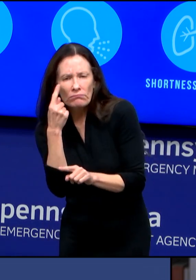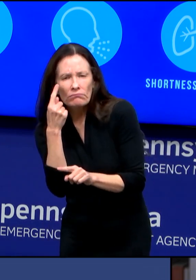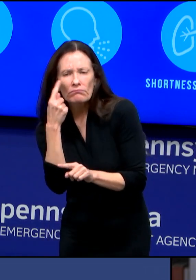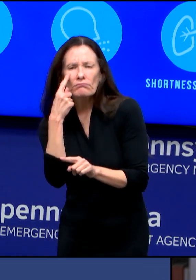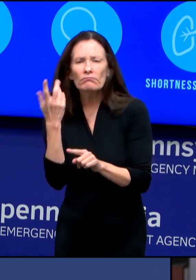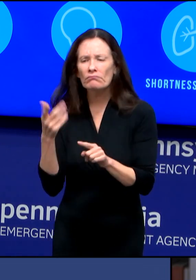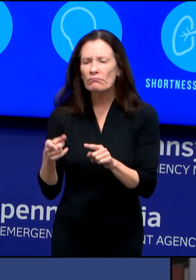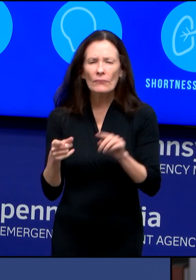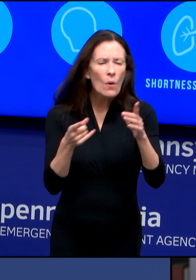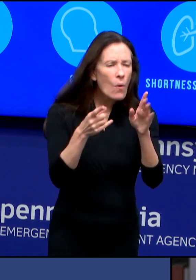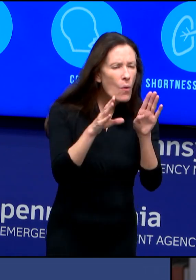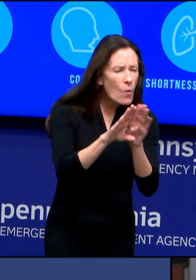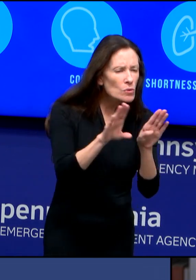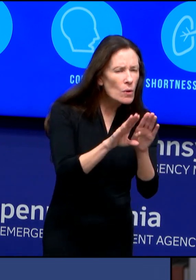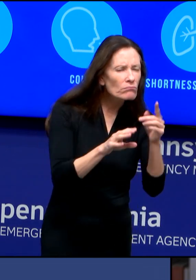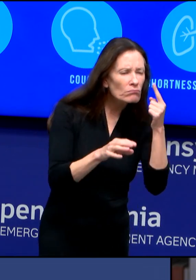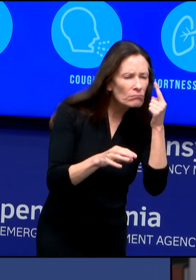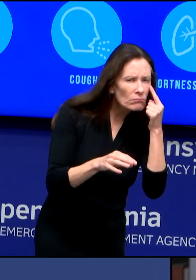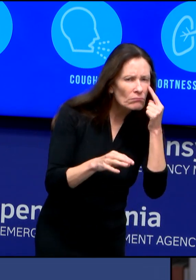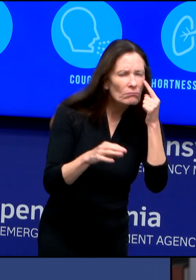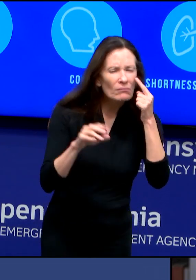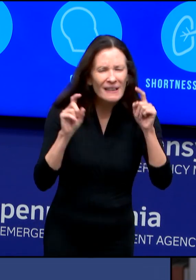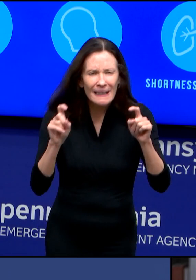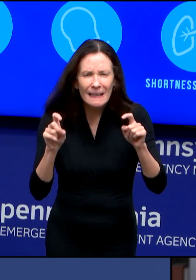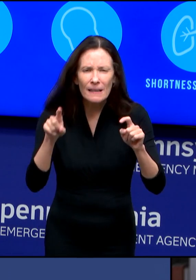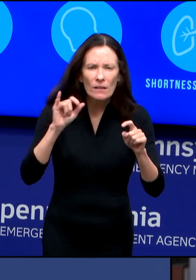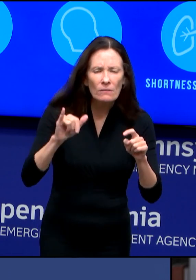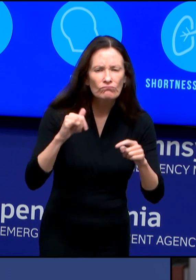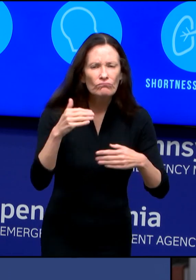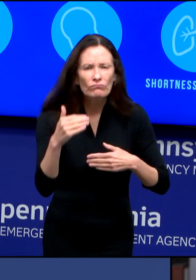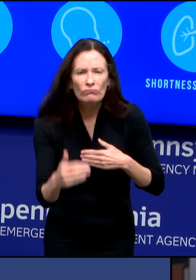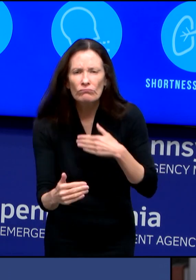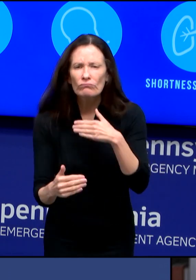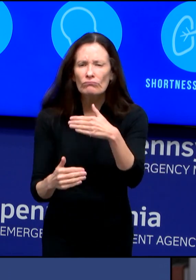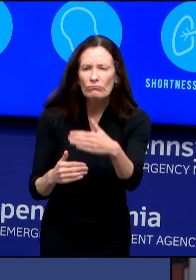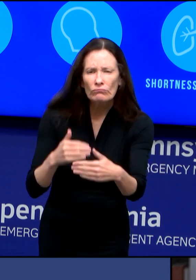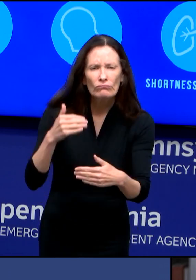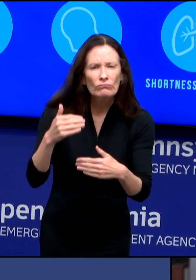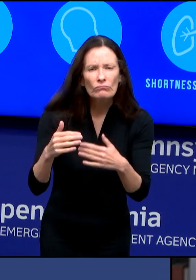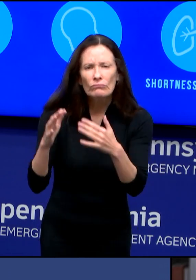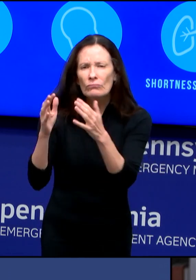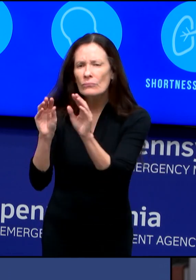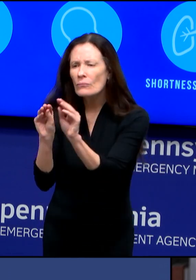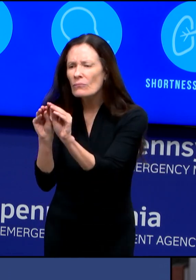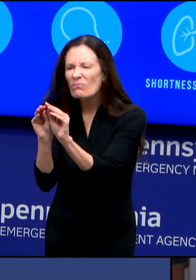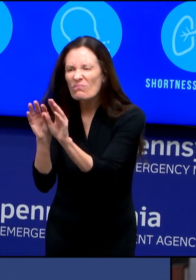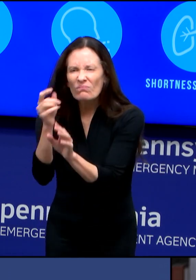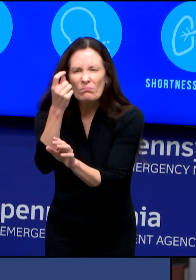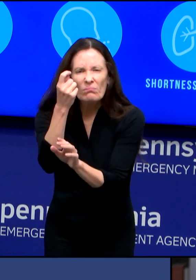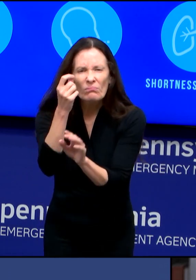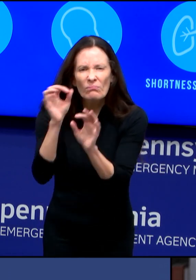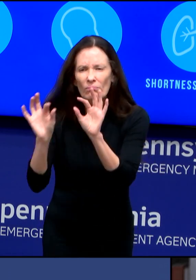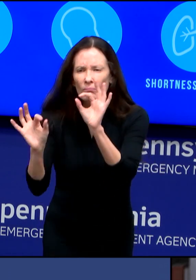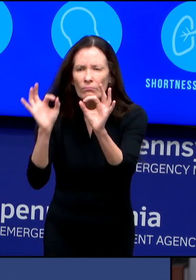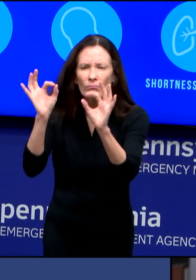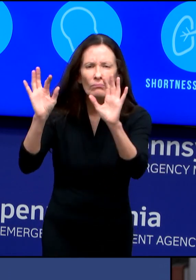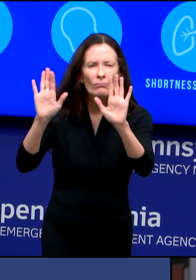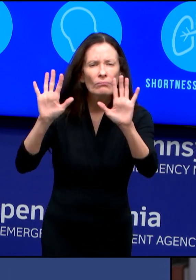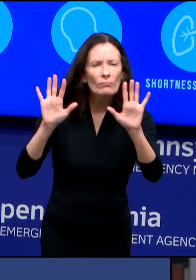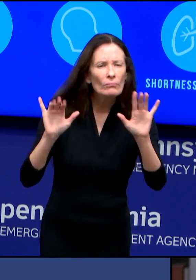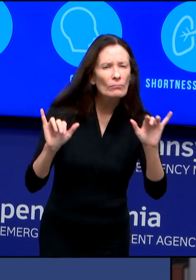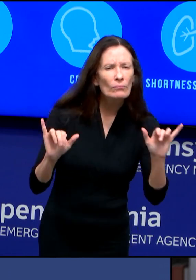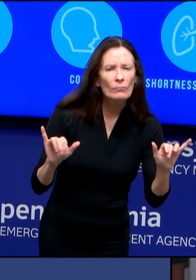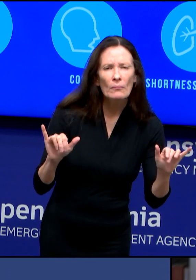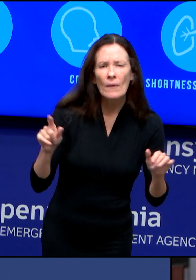in lots of counties in Pennsylvania. The counties that are subject to this stay-at-home order are places where we've had a big outbreak. We need to do